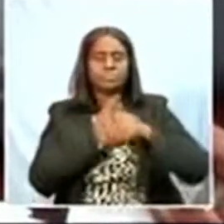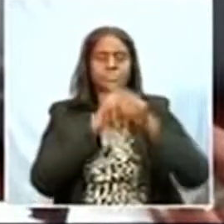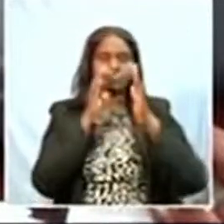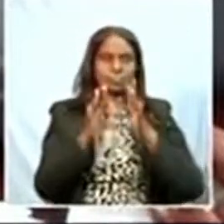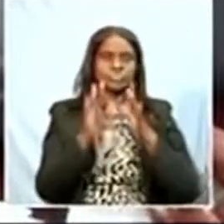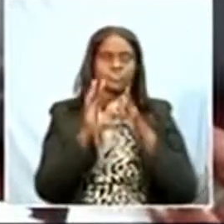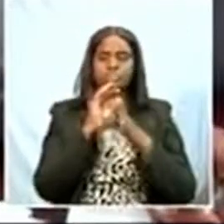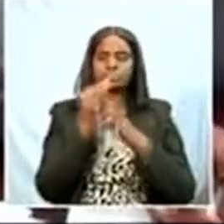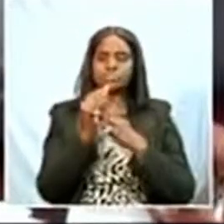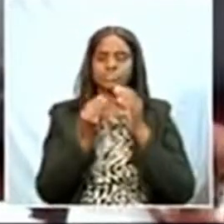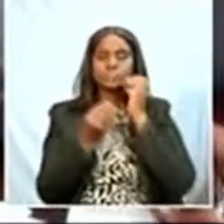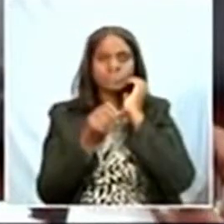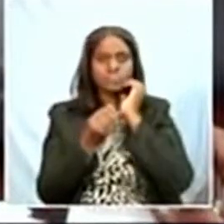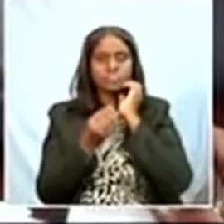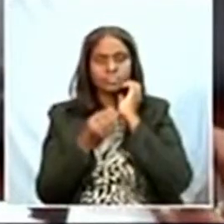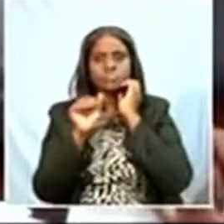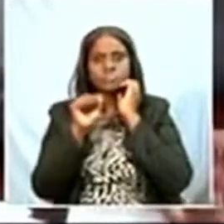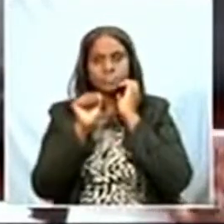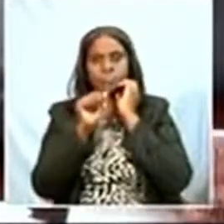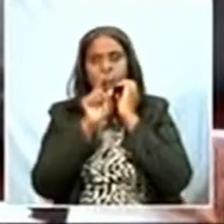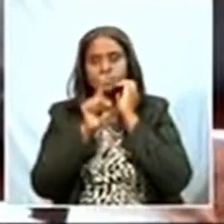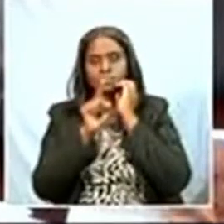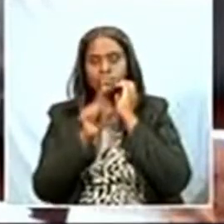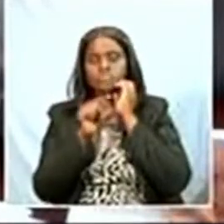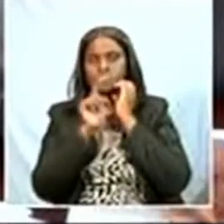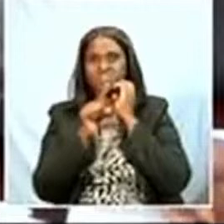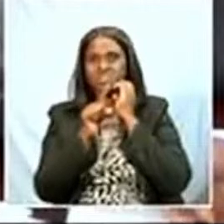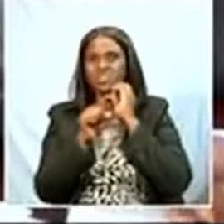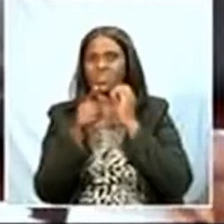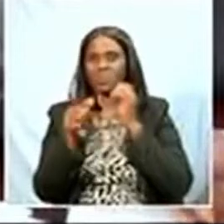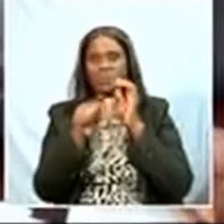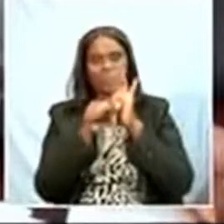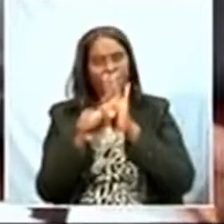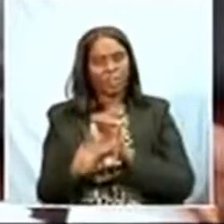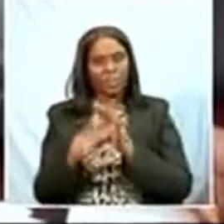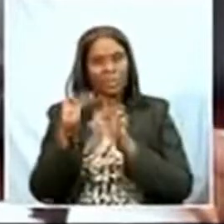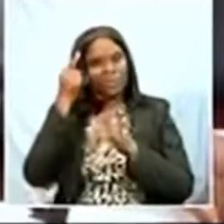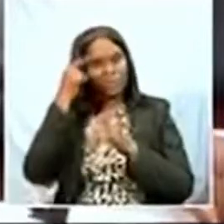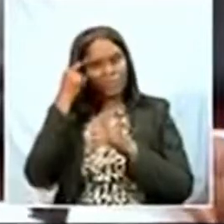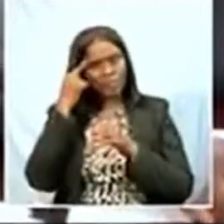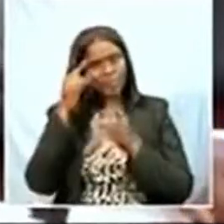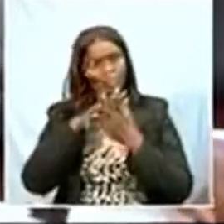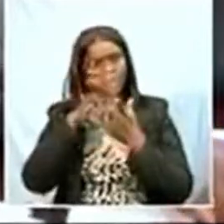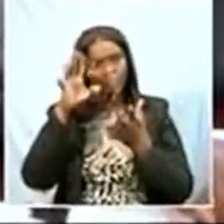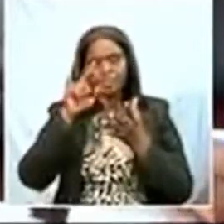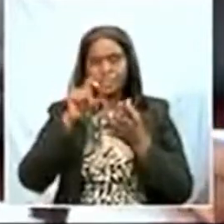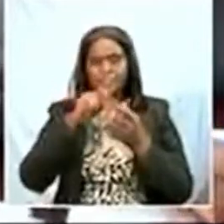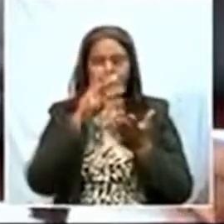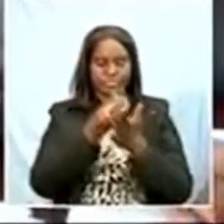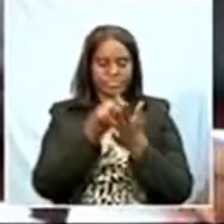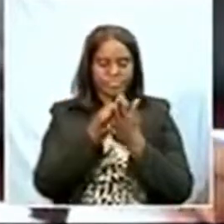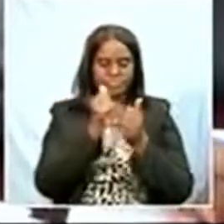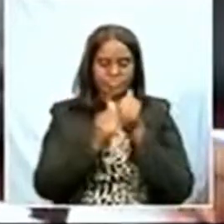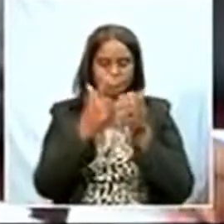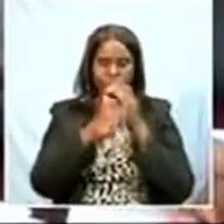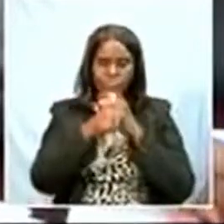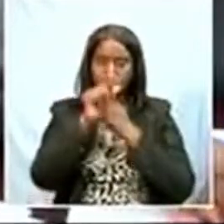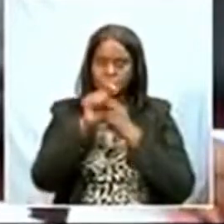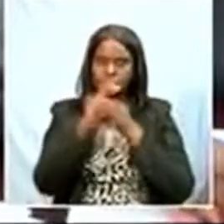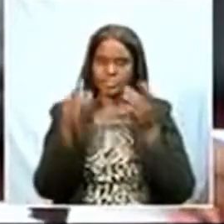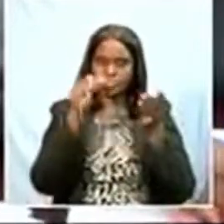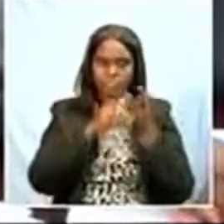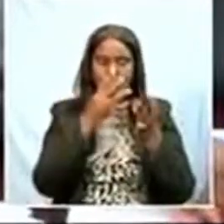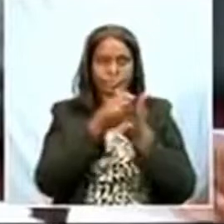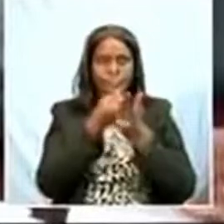wanted to deny the government the much needed revenues which it needs to again